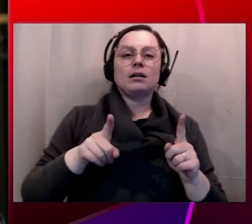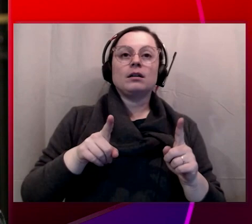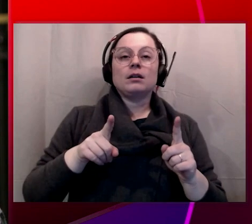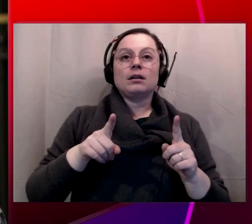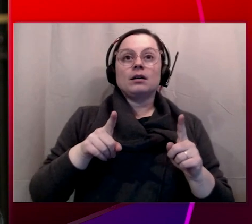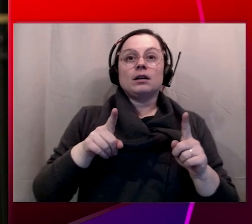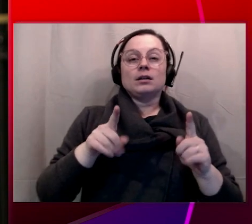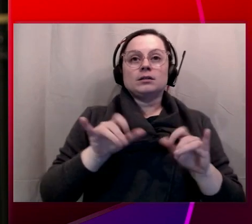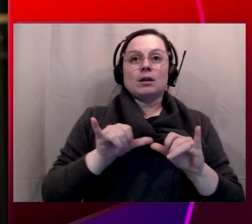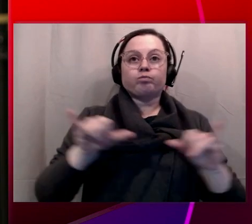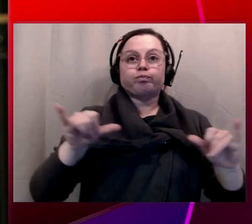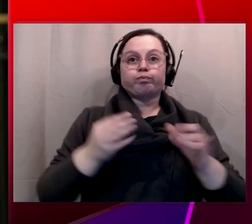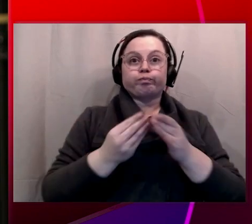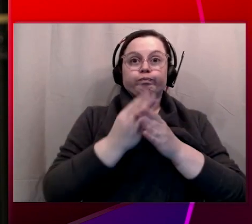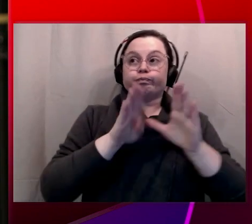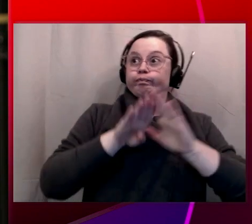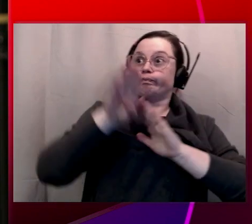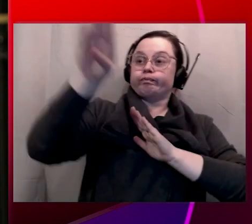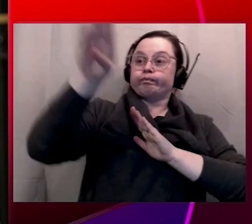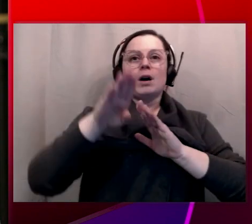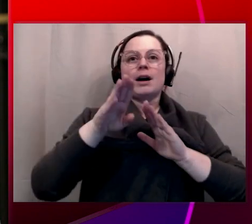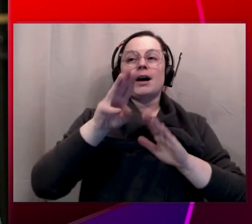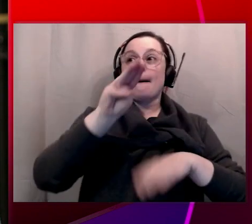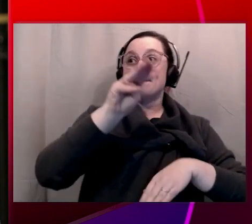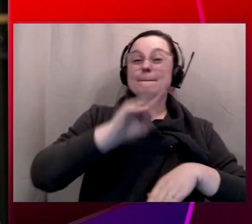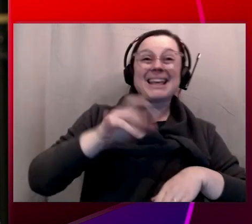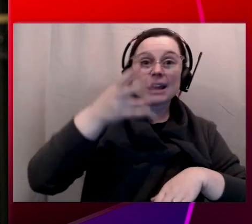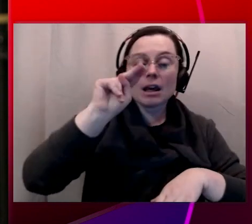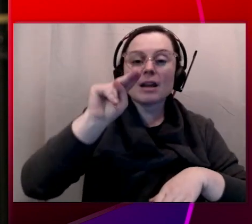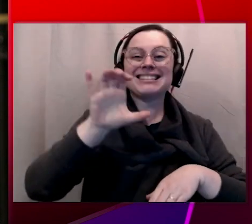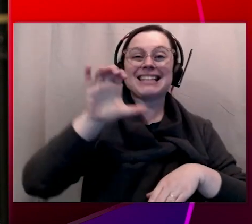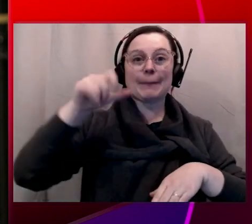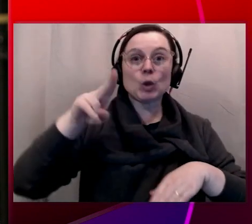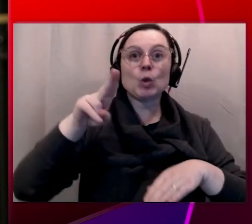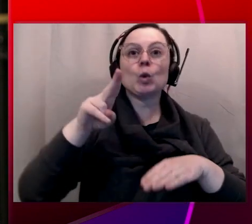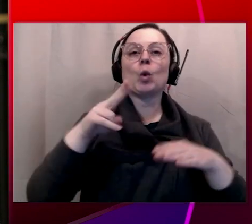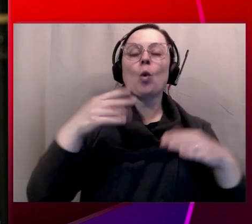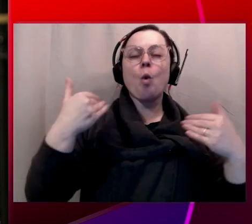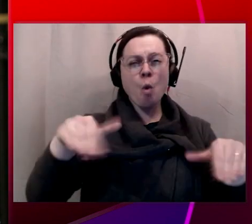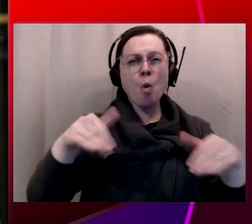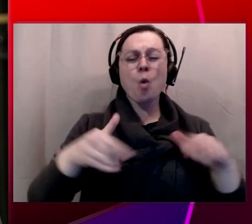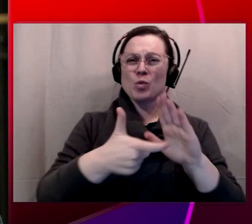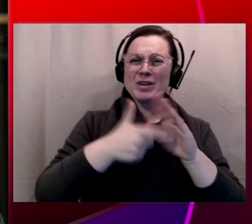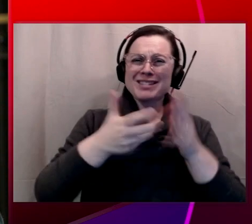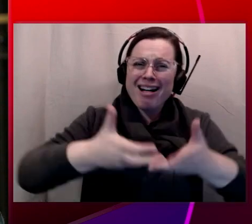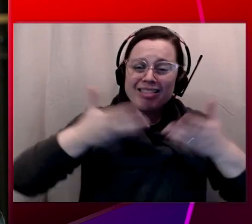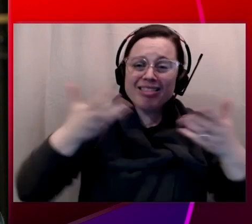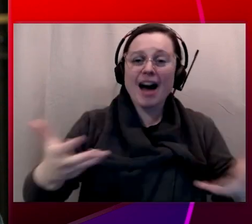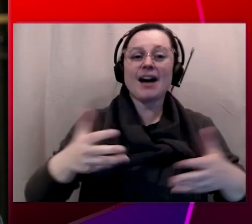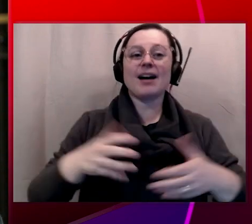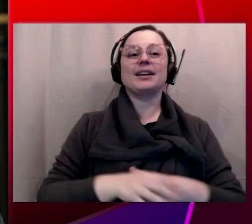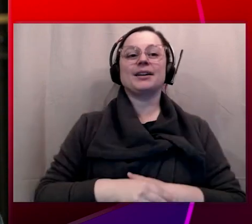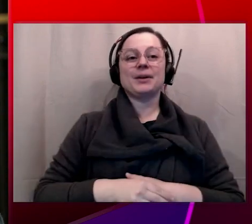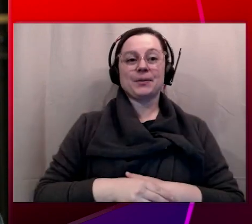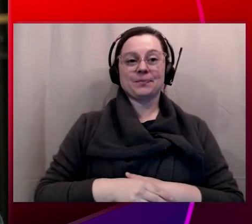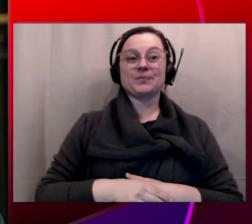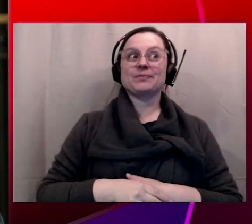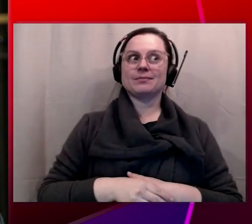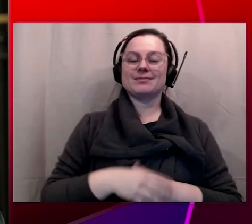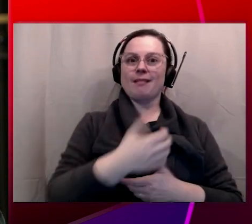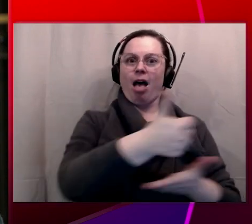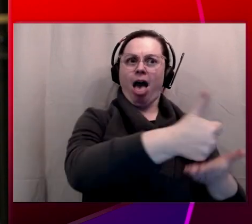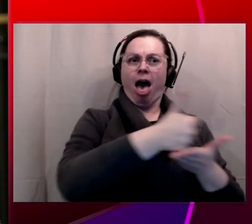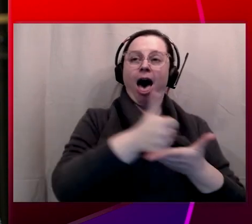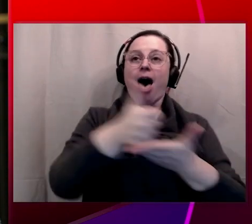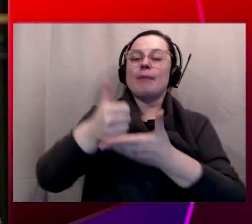scale up to that, millions of CPU level. And so we had a lot of help from